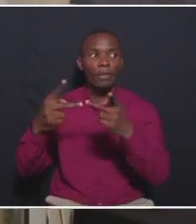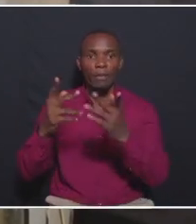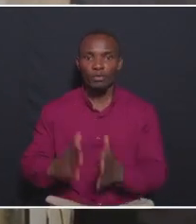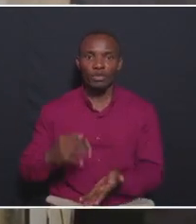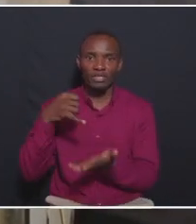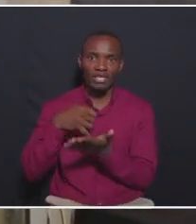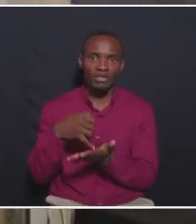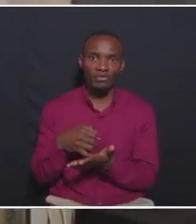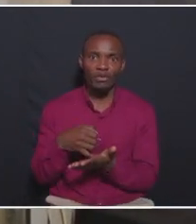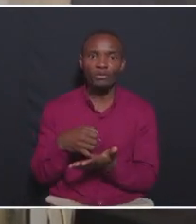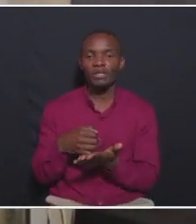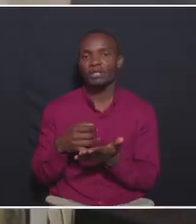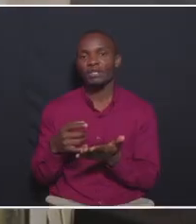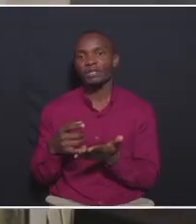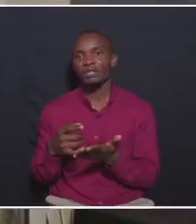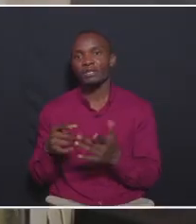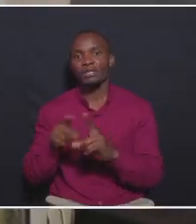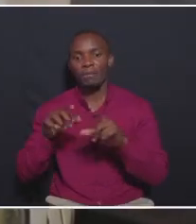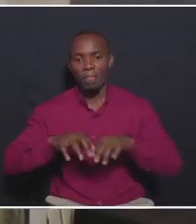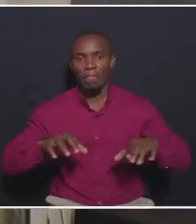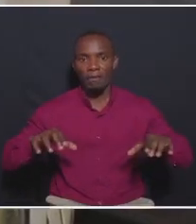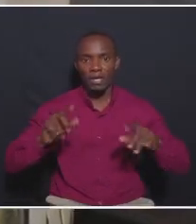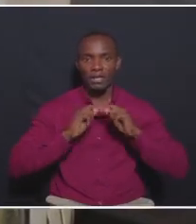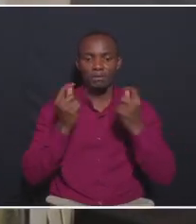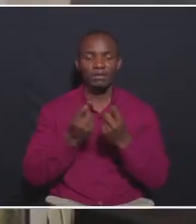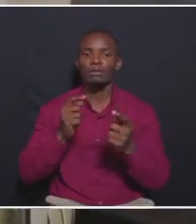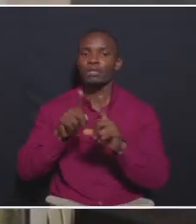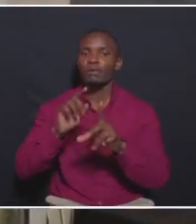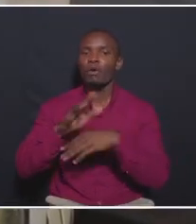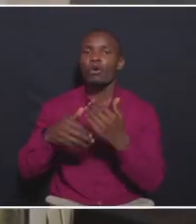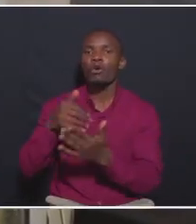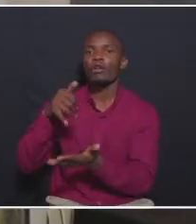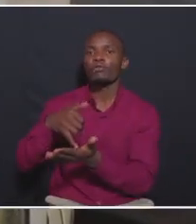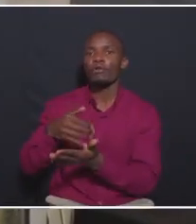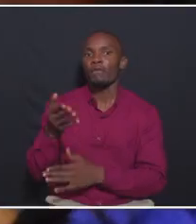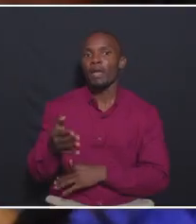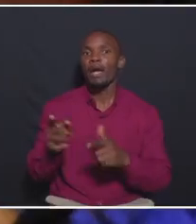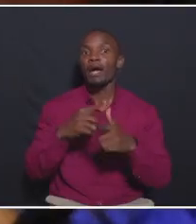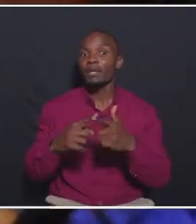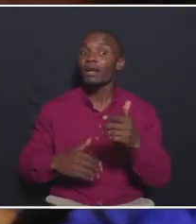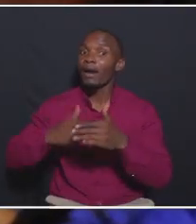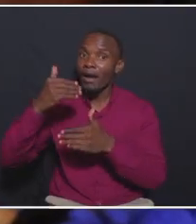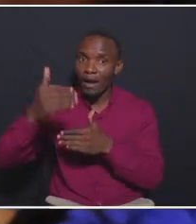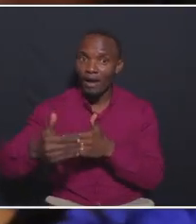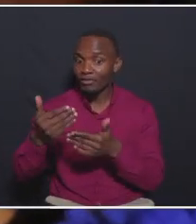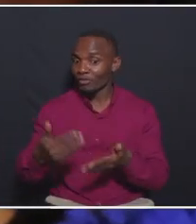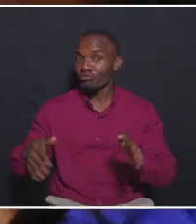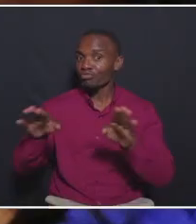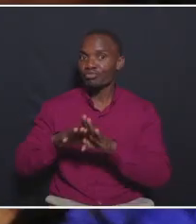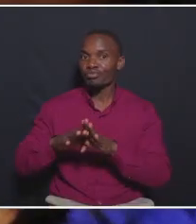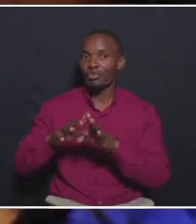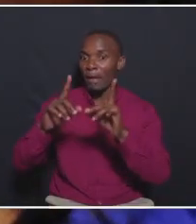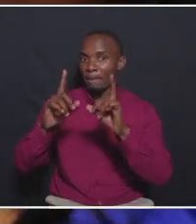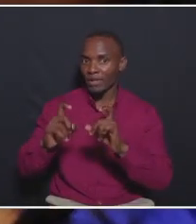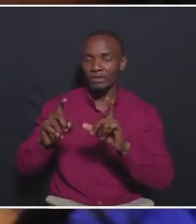The bigger people who are involved in the marketing and all that are also part of them. And then now, once you lock picture, because you have the final cut, then